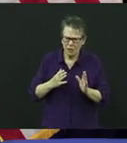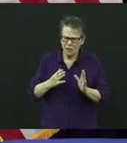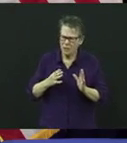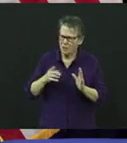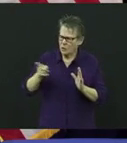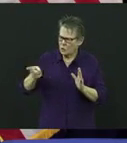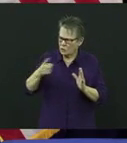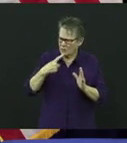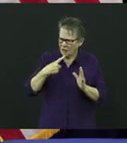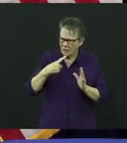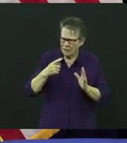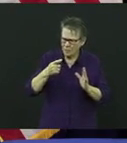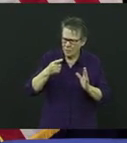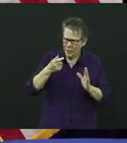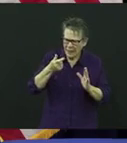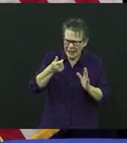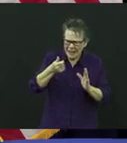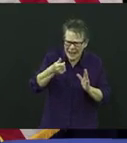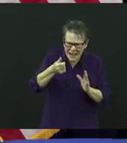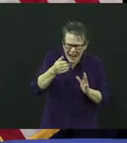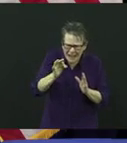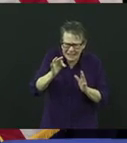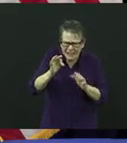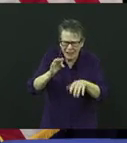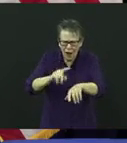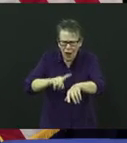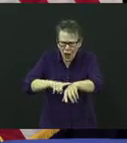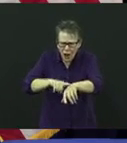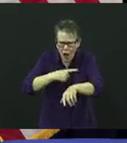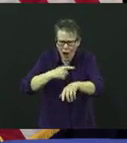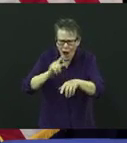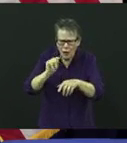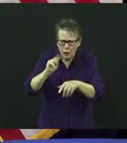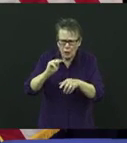terms of the number of long-term care facilities in the state is 375. Does that sound right?